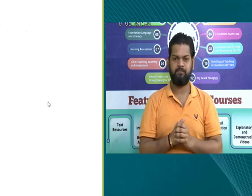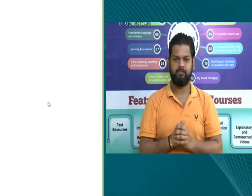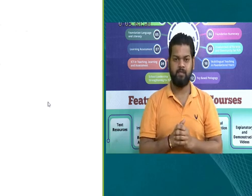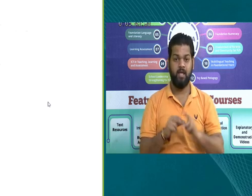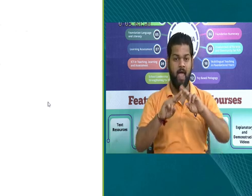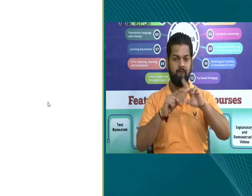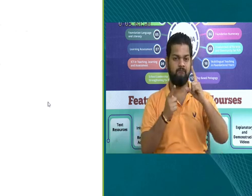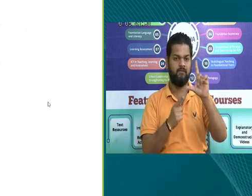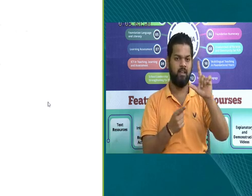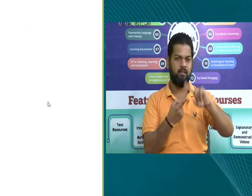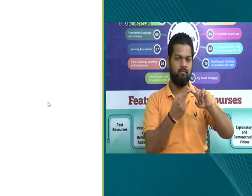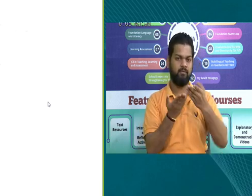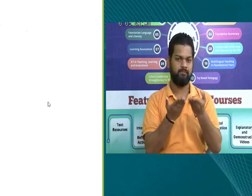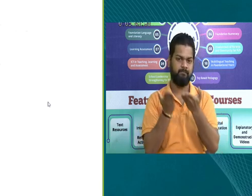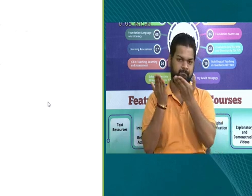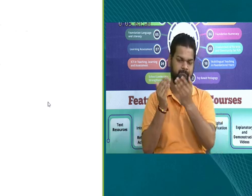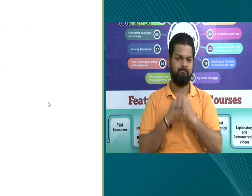flea.